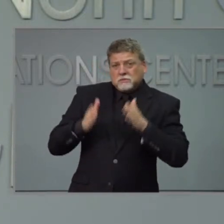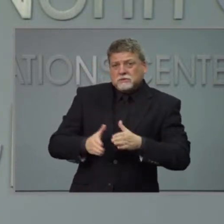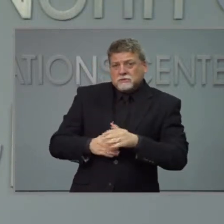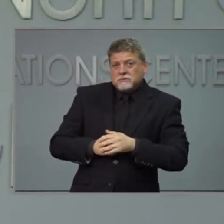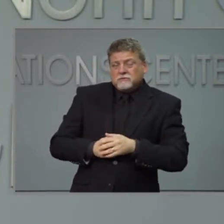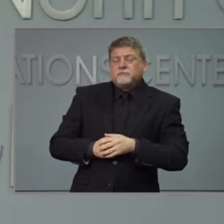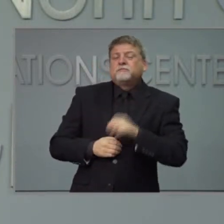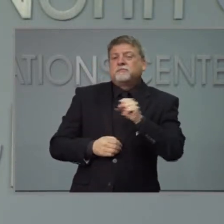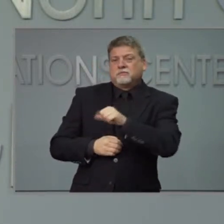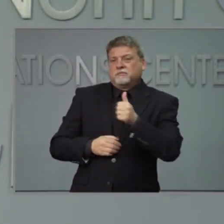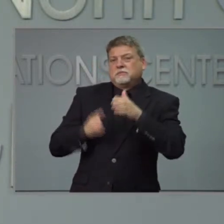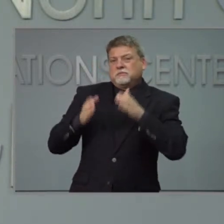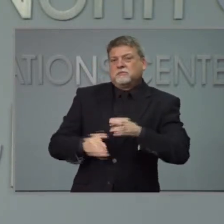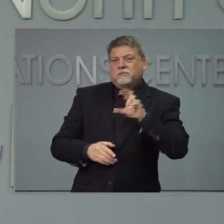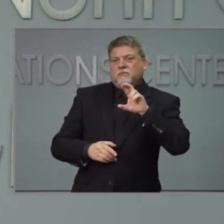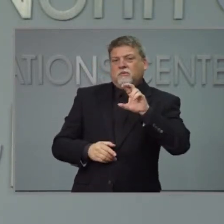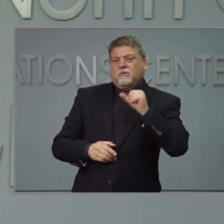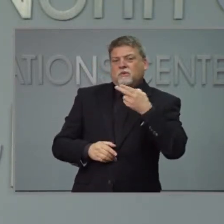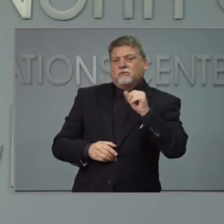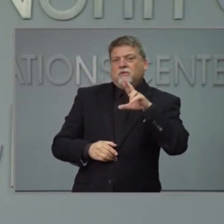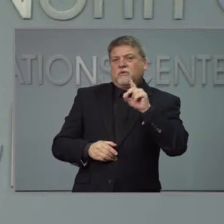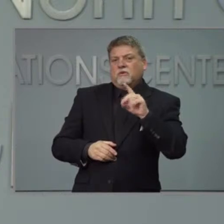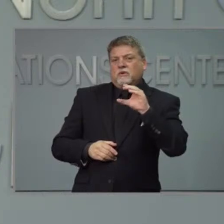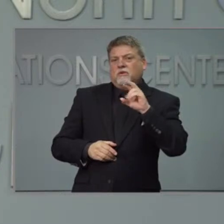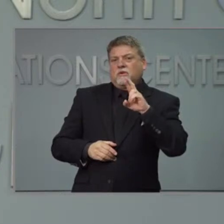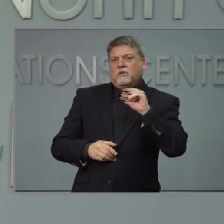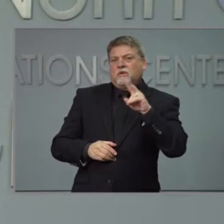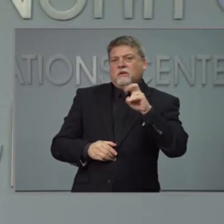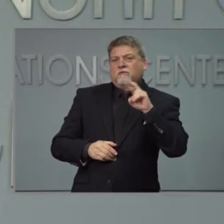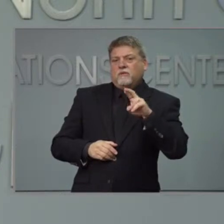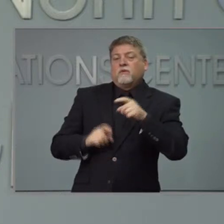Our next question is from Richard Craver with the Winston-Salem Journal.